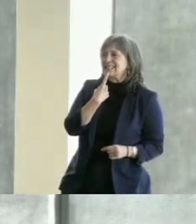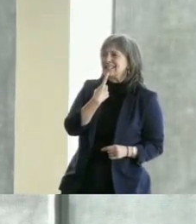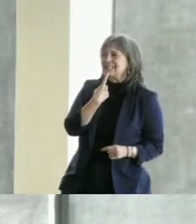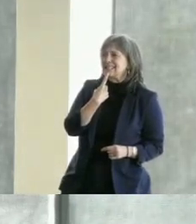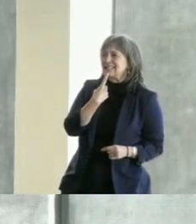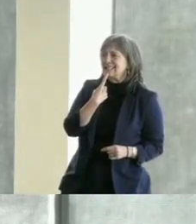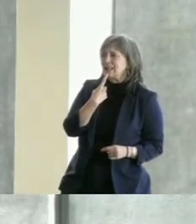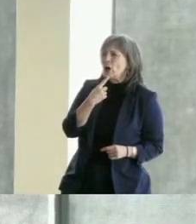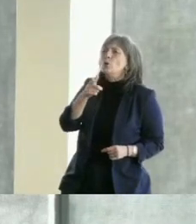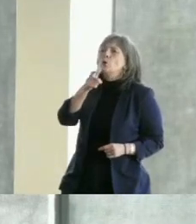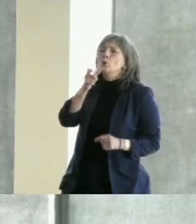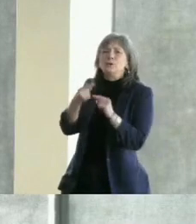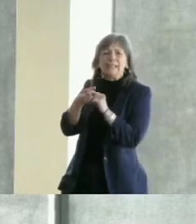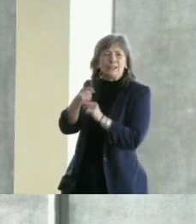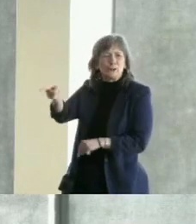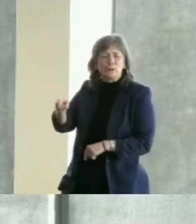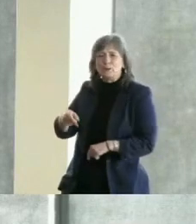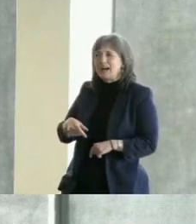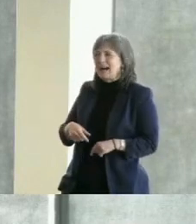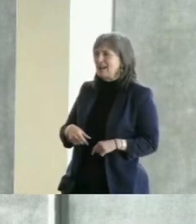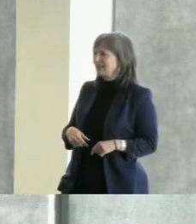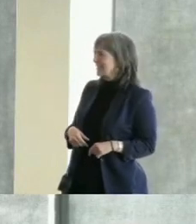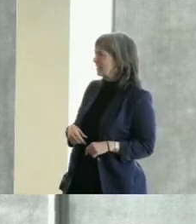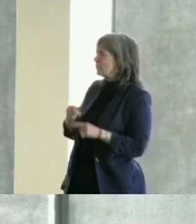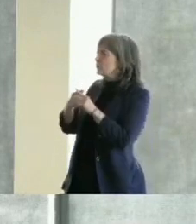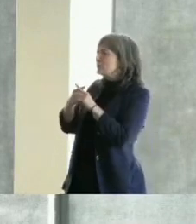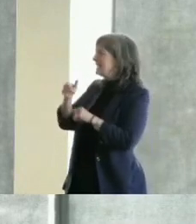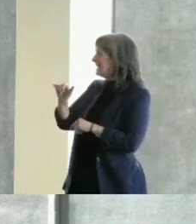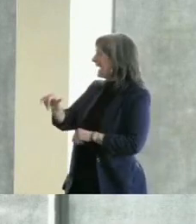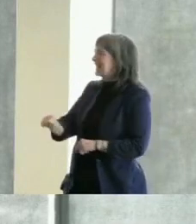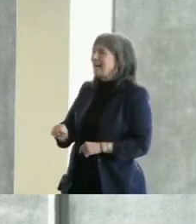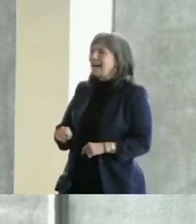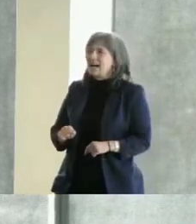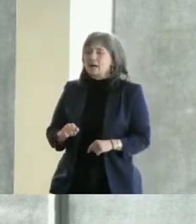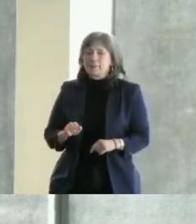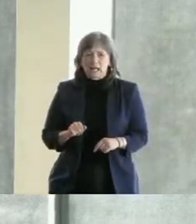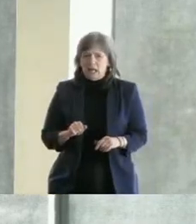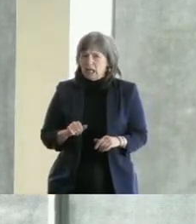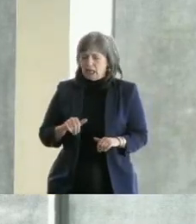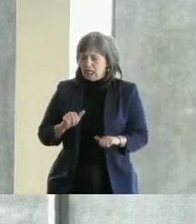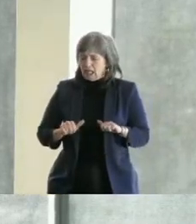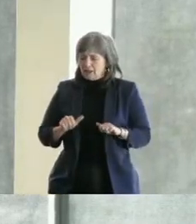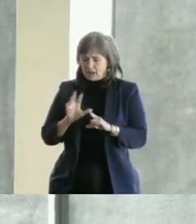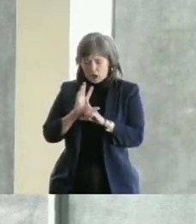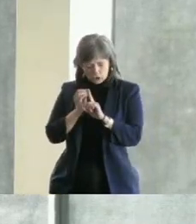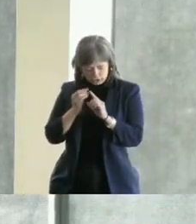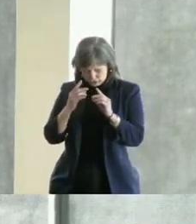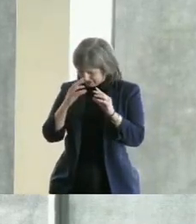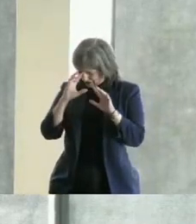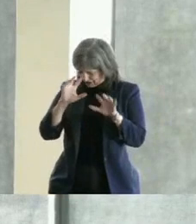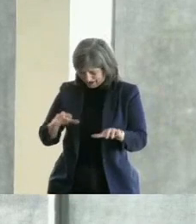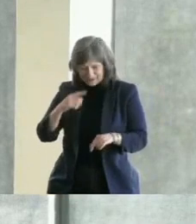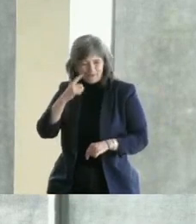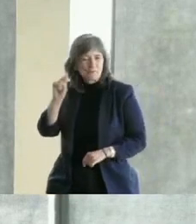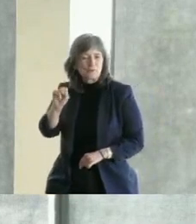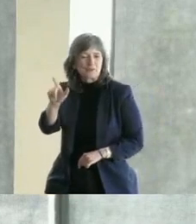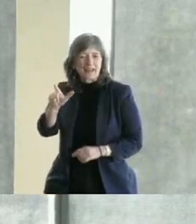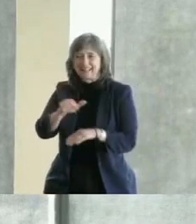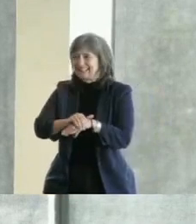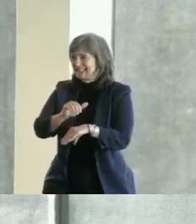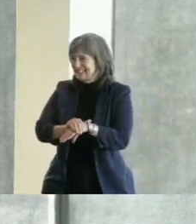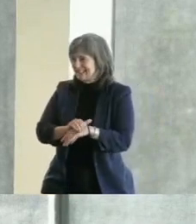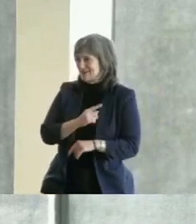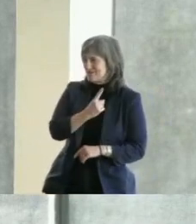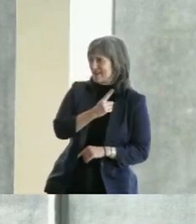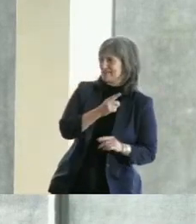cookie. Who knit you? Who knit you? So I had culture shock. So there you